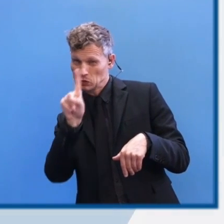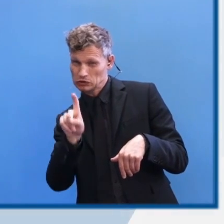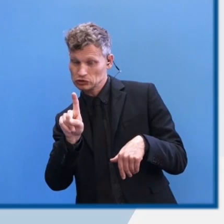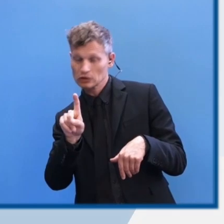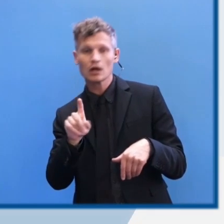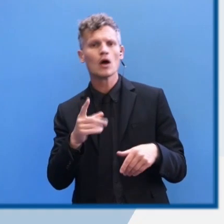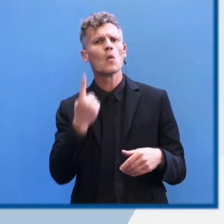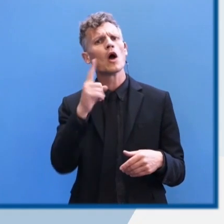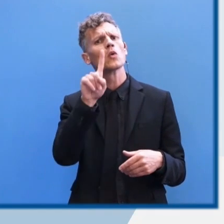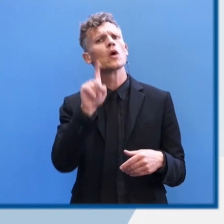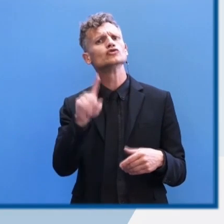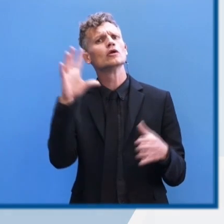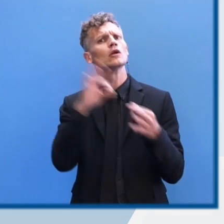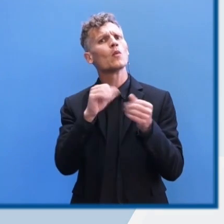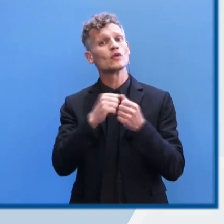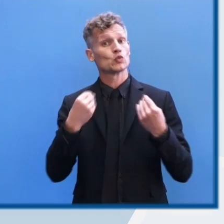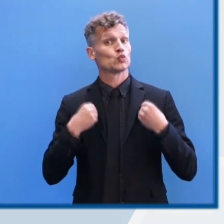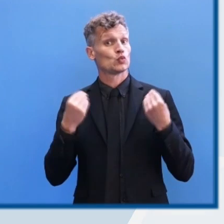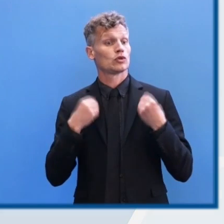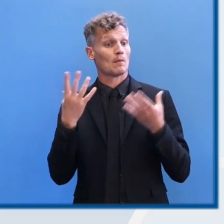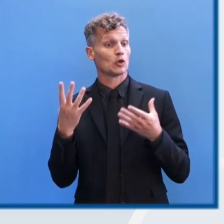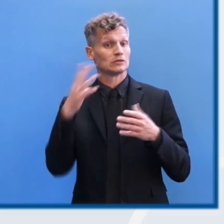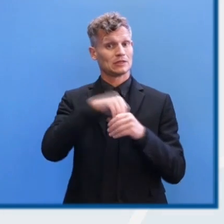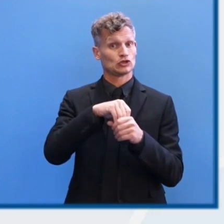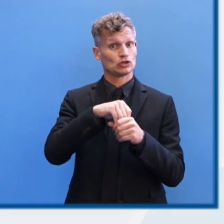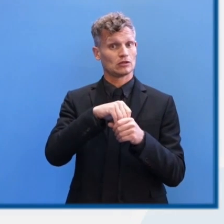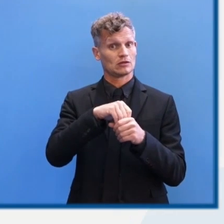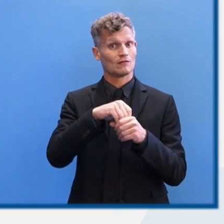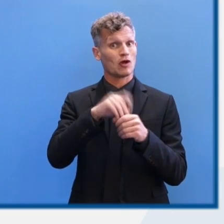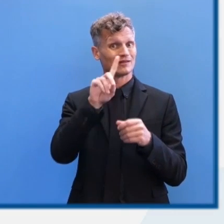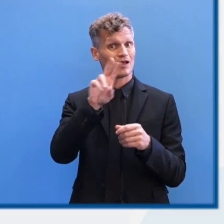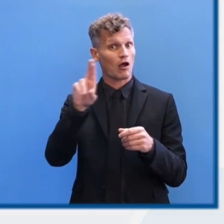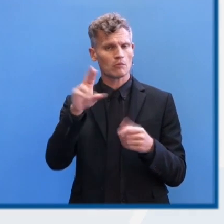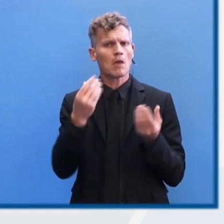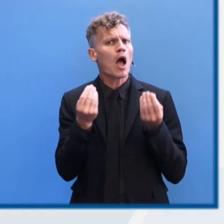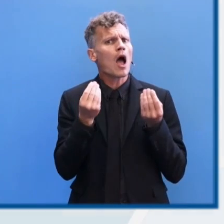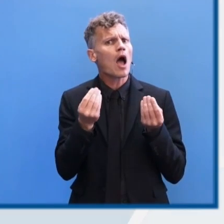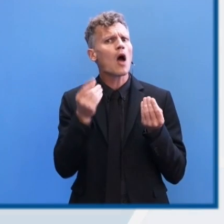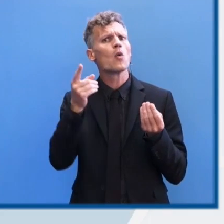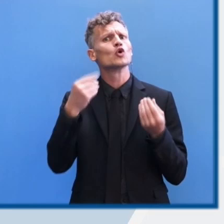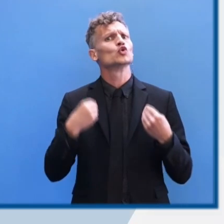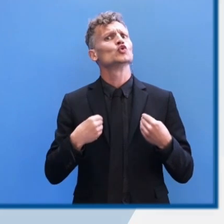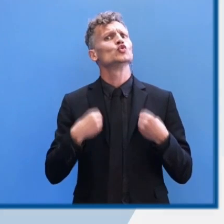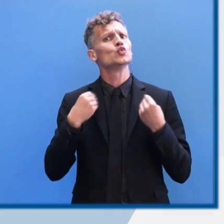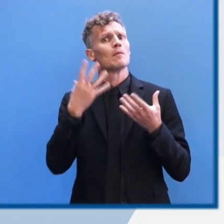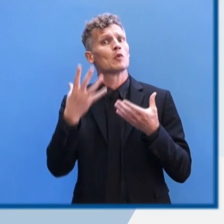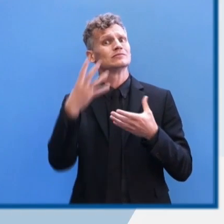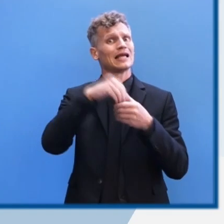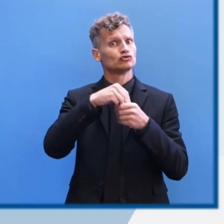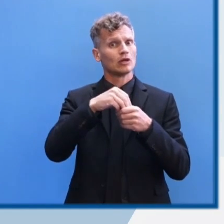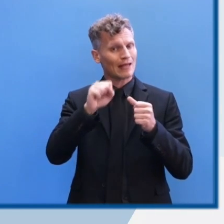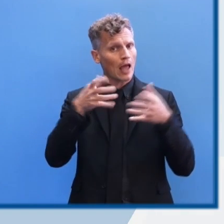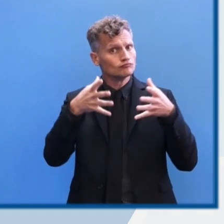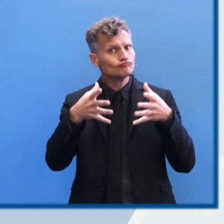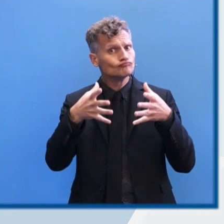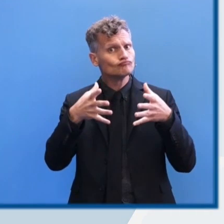youth participation in disaster risk reduction. How could youth participation in disaster risk reduction be extended to being